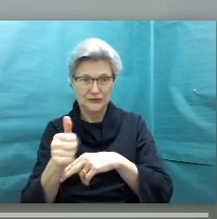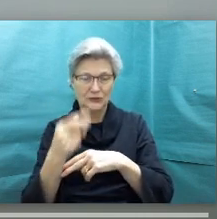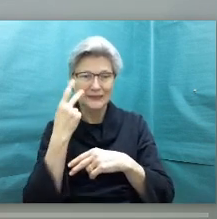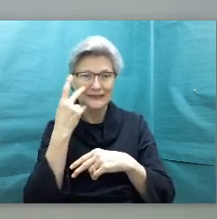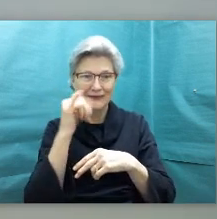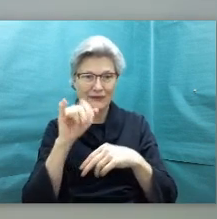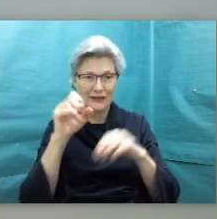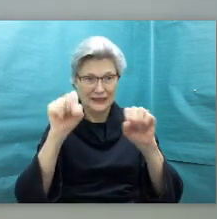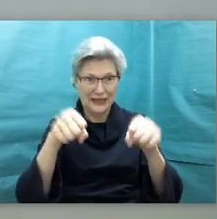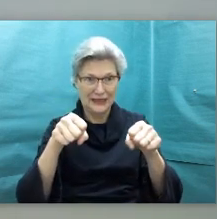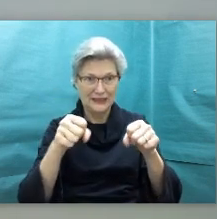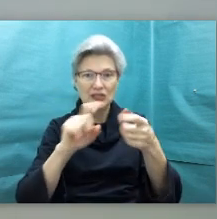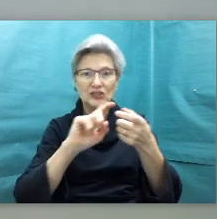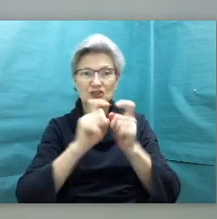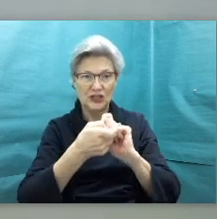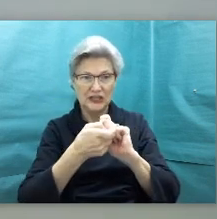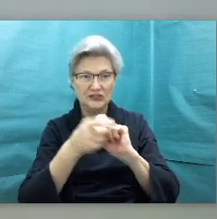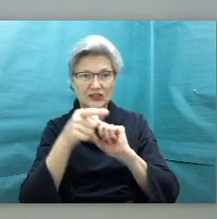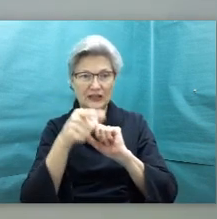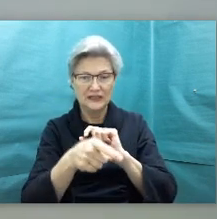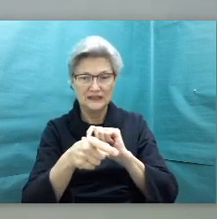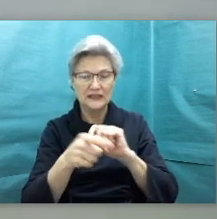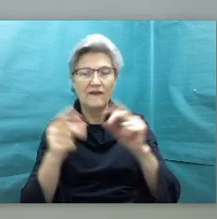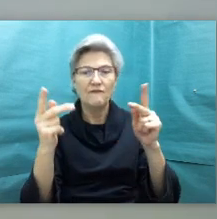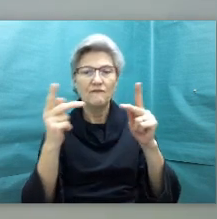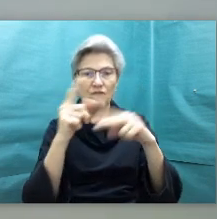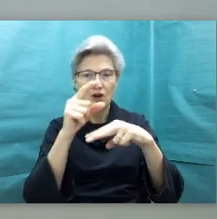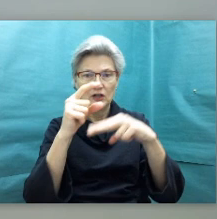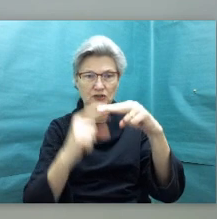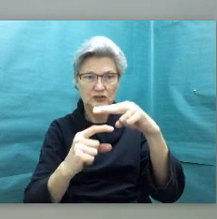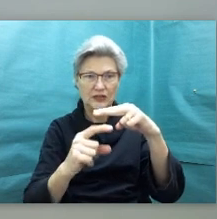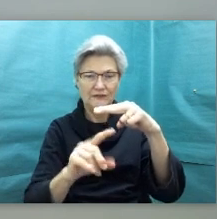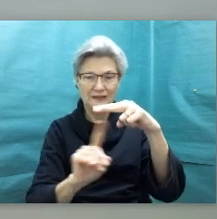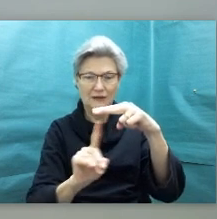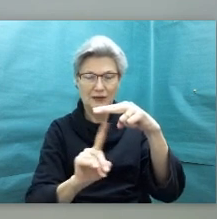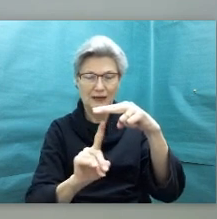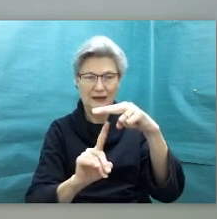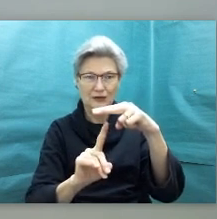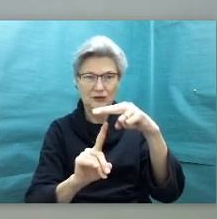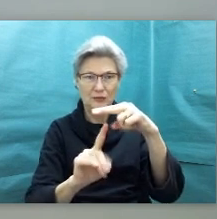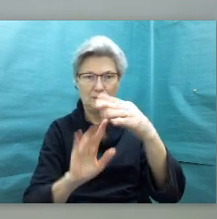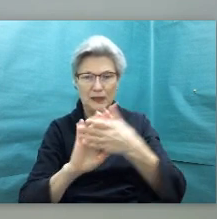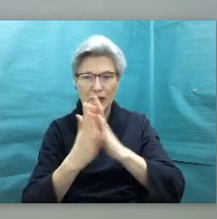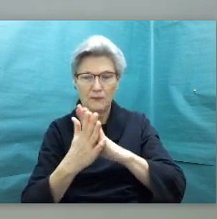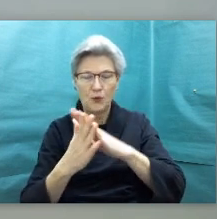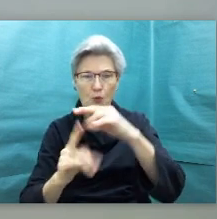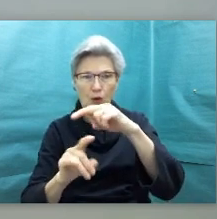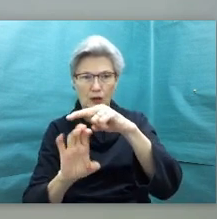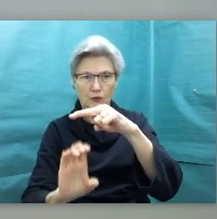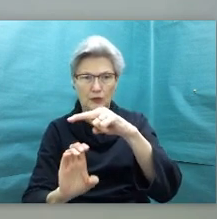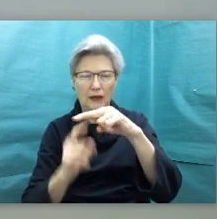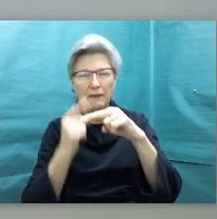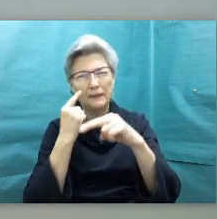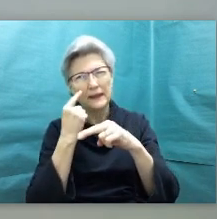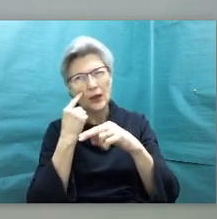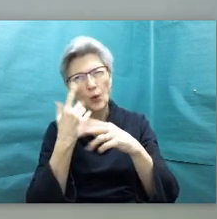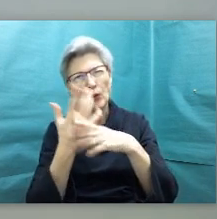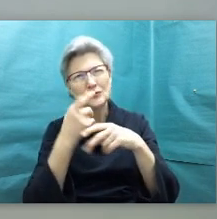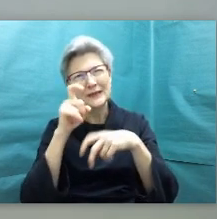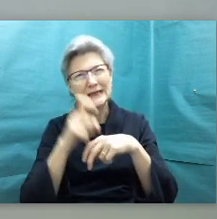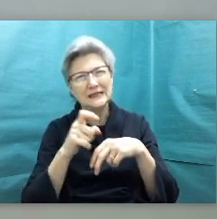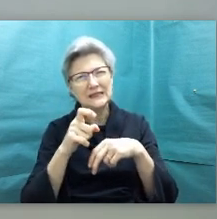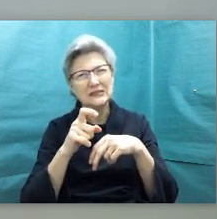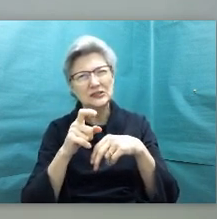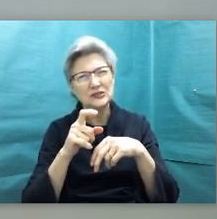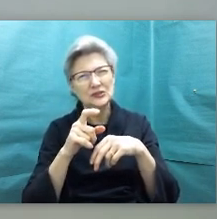can change this fraction to have a denominator of 100. So I'm thinking to myself, what do I need to do